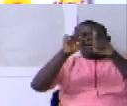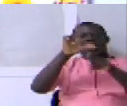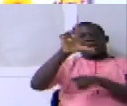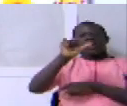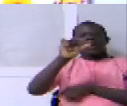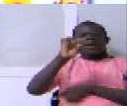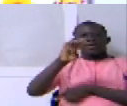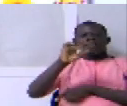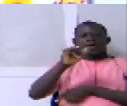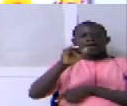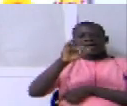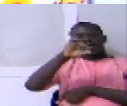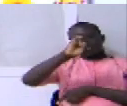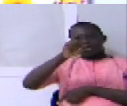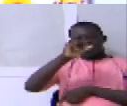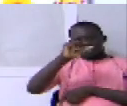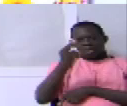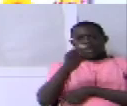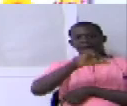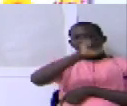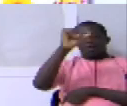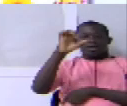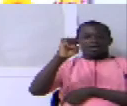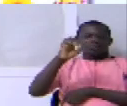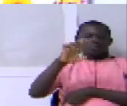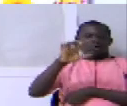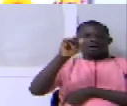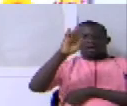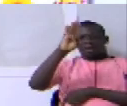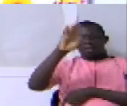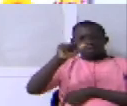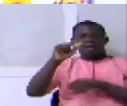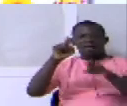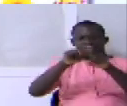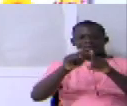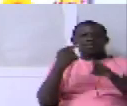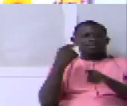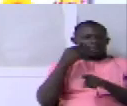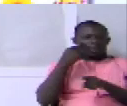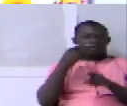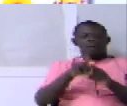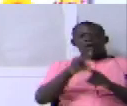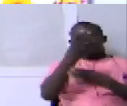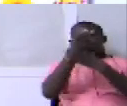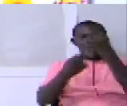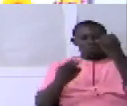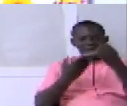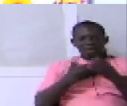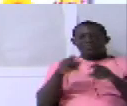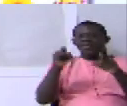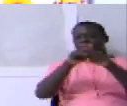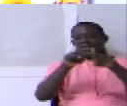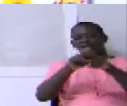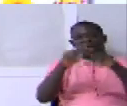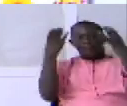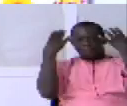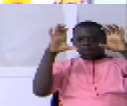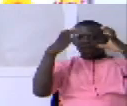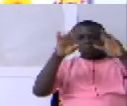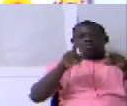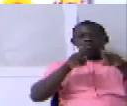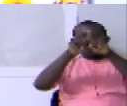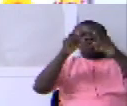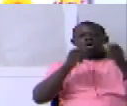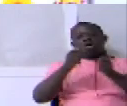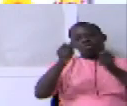lumme wolun Laminja fanan ta keta. They both have the same problems with the operations commander. Itel be kole